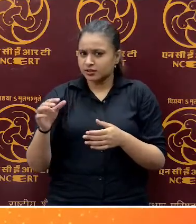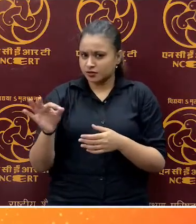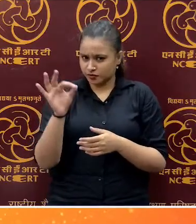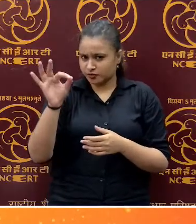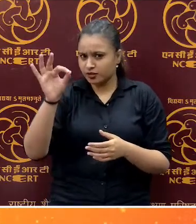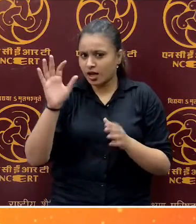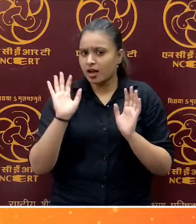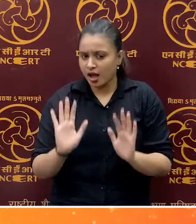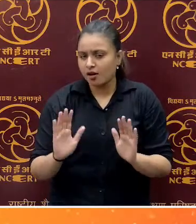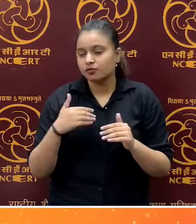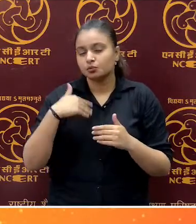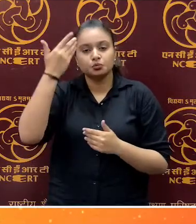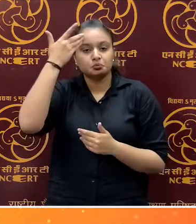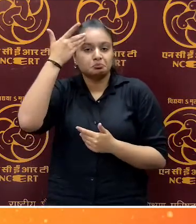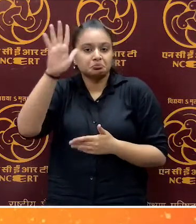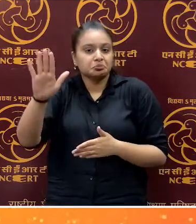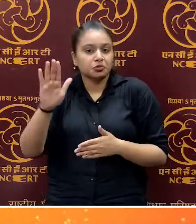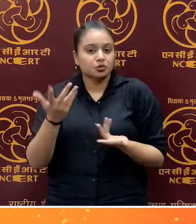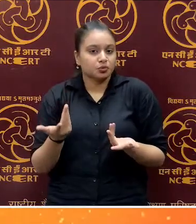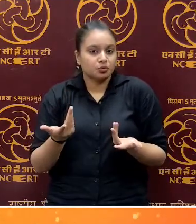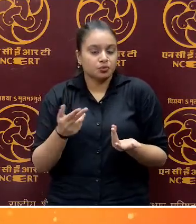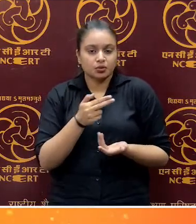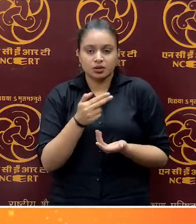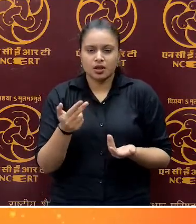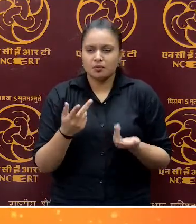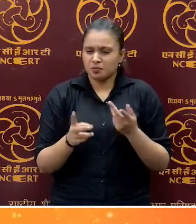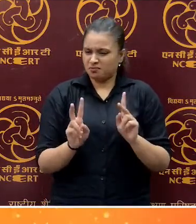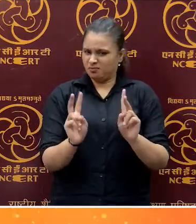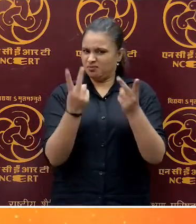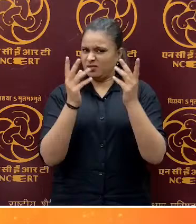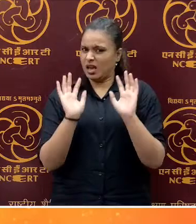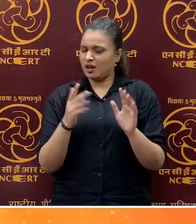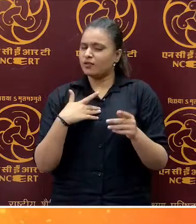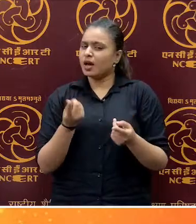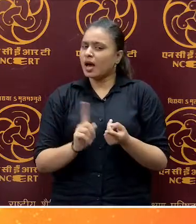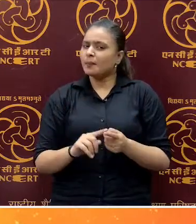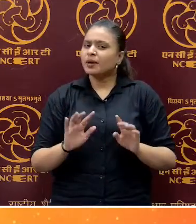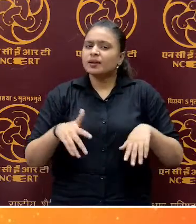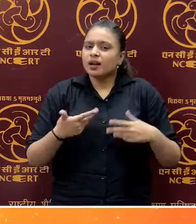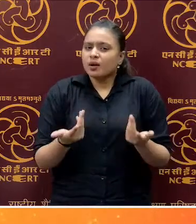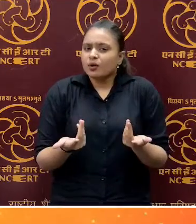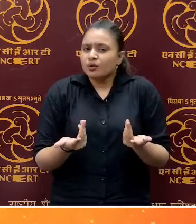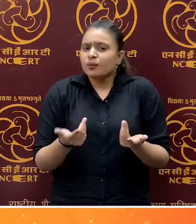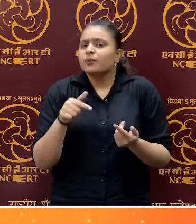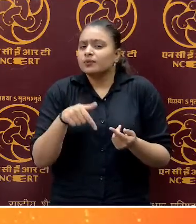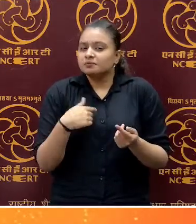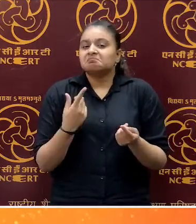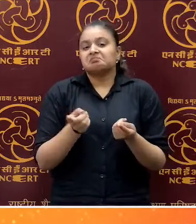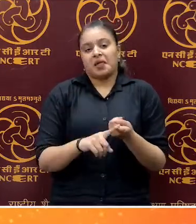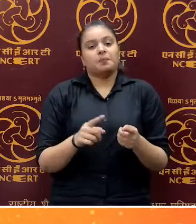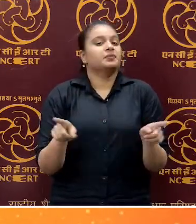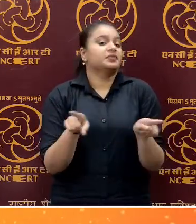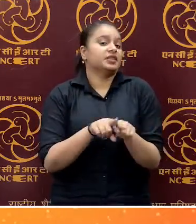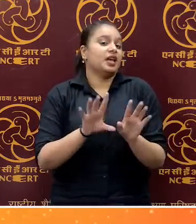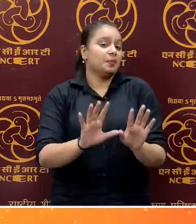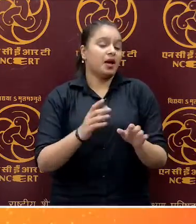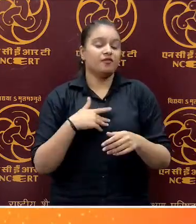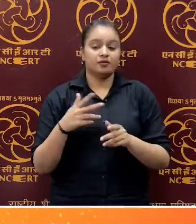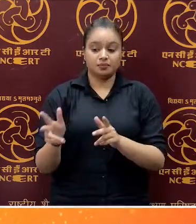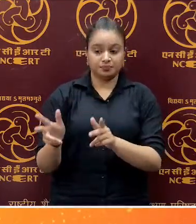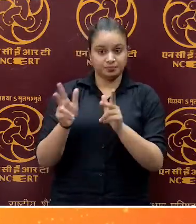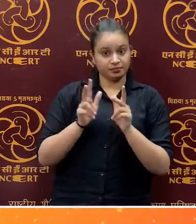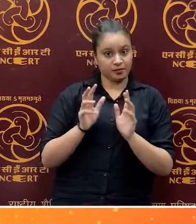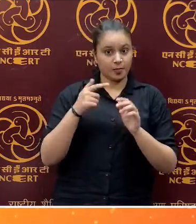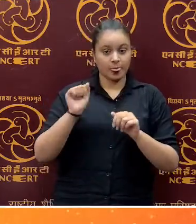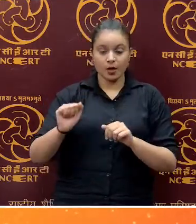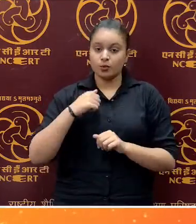they also do not know the name. That's different. I mean, how does it happen? Yes, it is happening here, and Harpreet, you were telling me that you